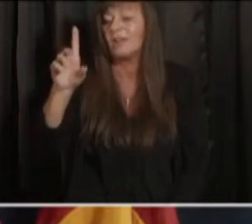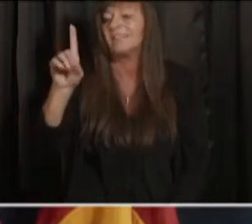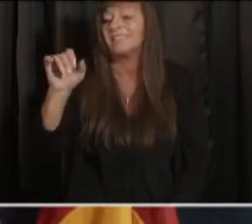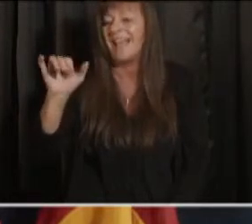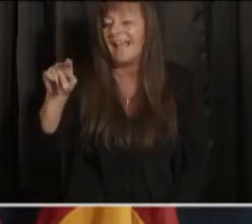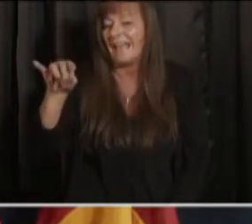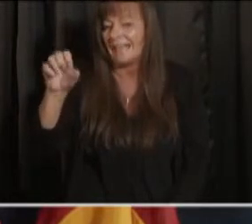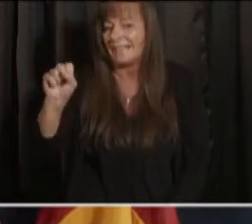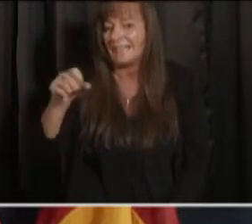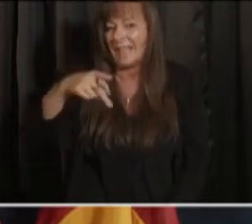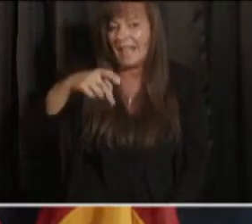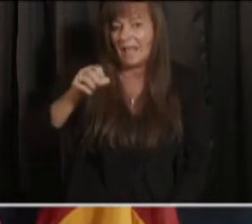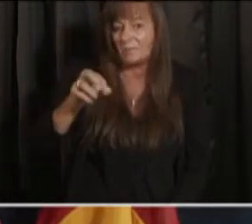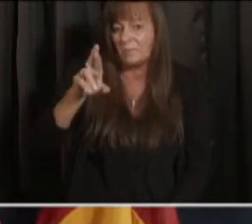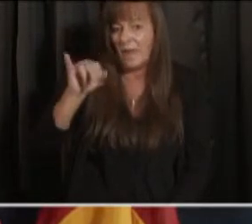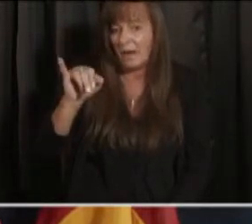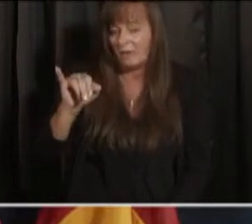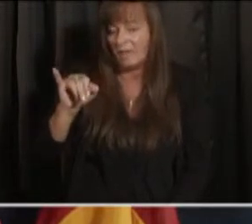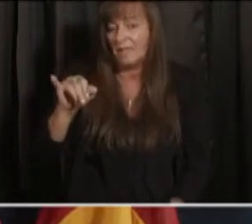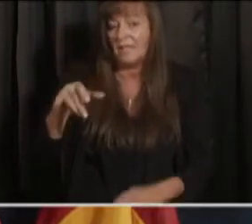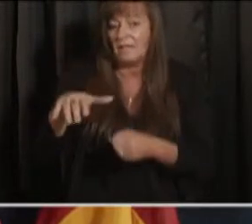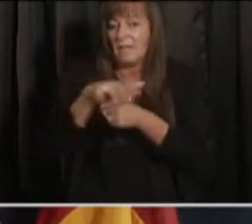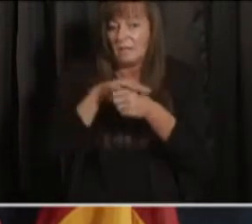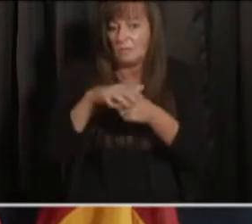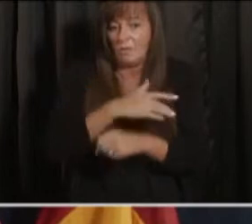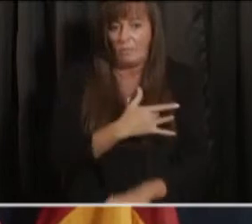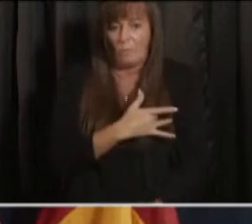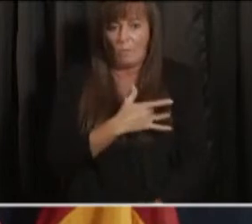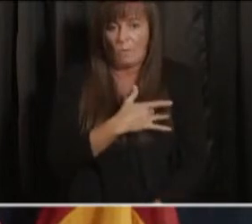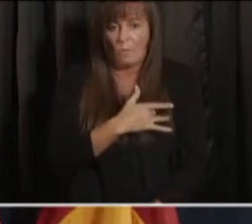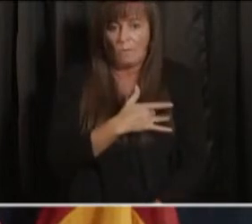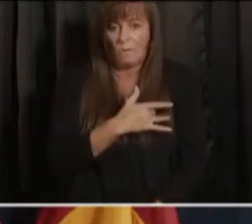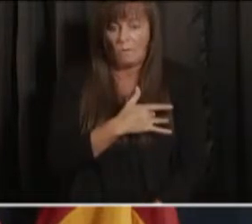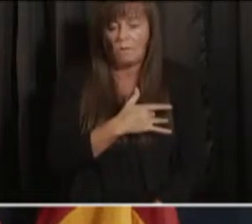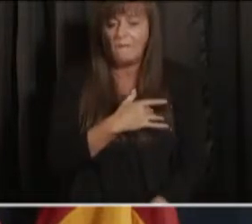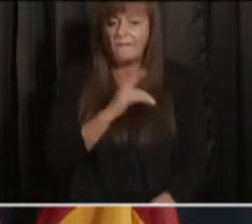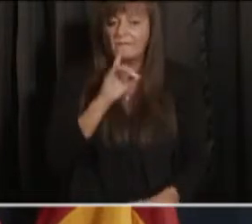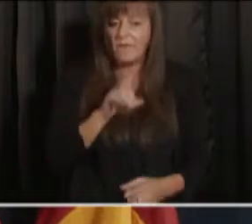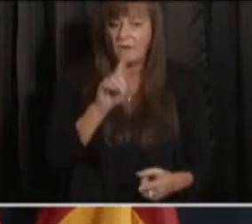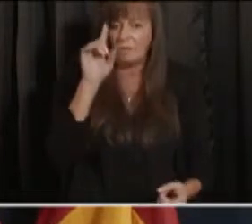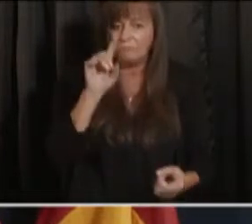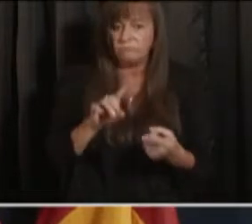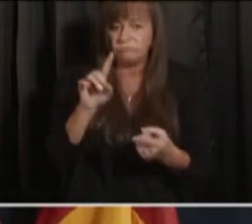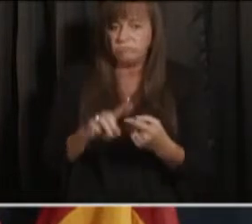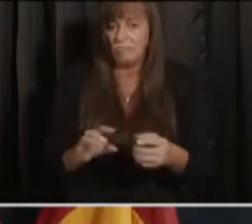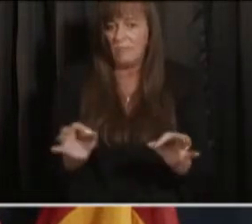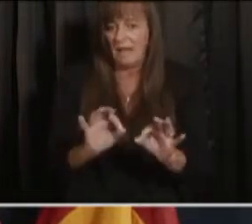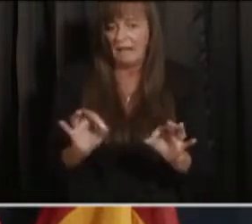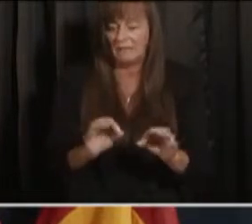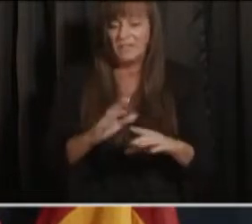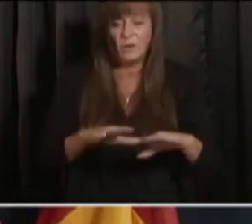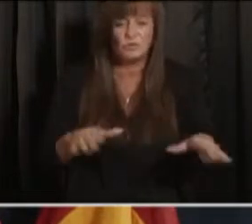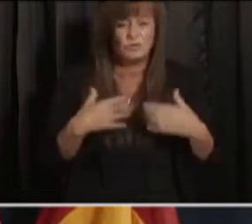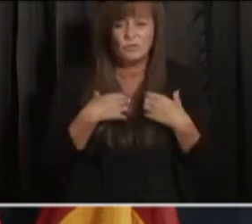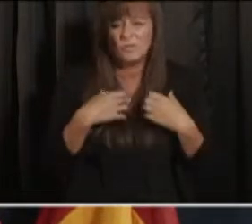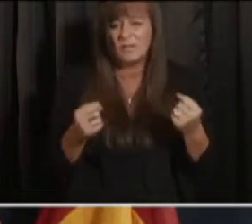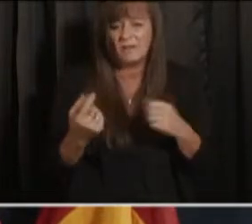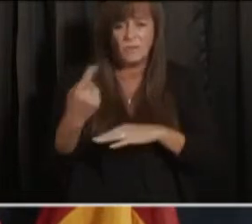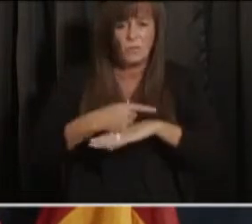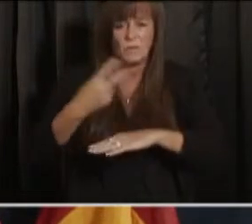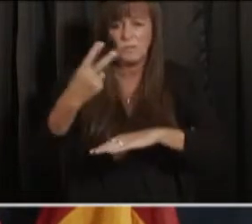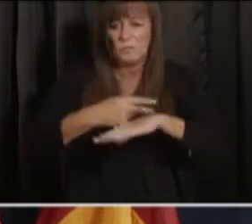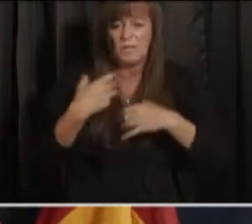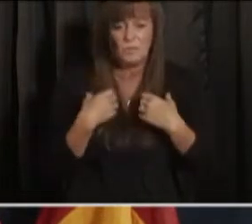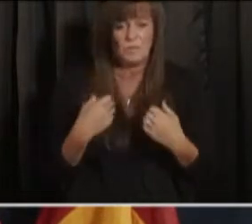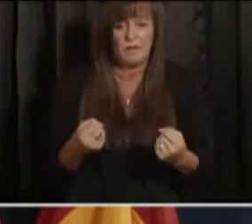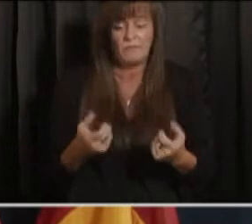heart, myocarditis, the heart itself, and extremely, extremely mild, and all those kids have recovered in 1 to 2 days. And I would